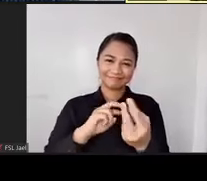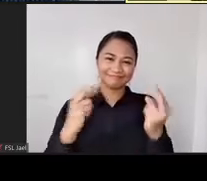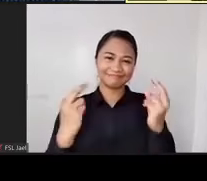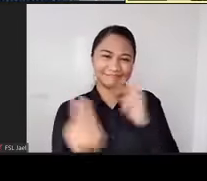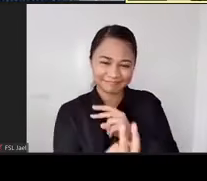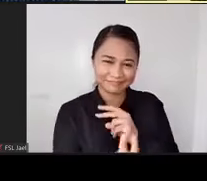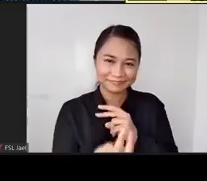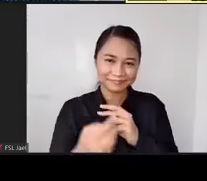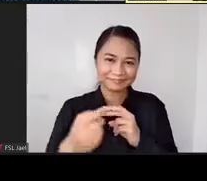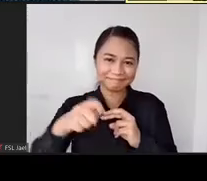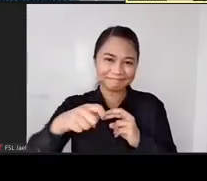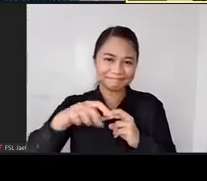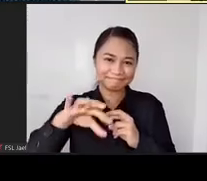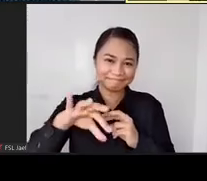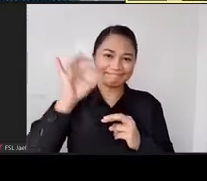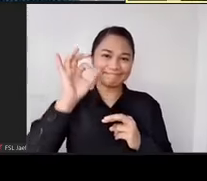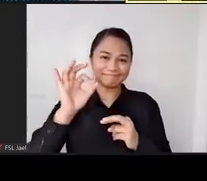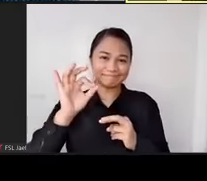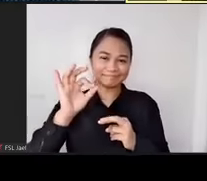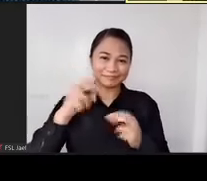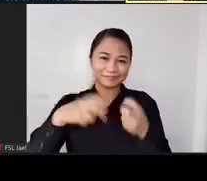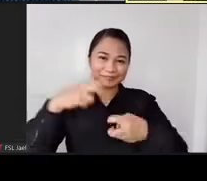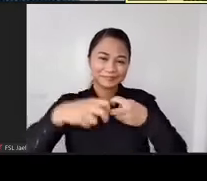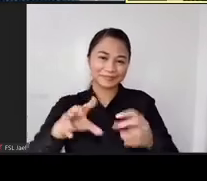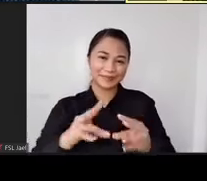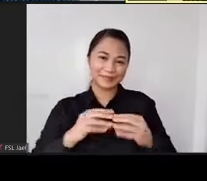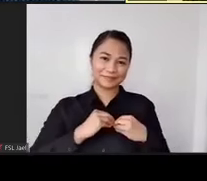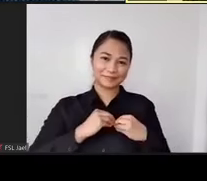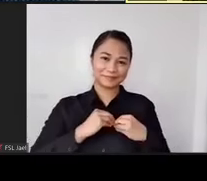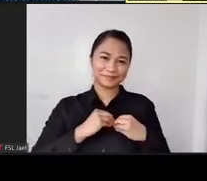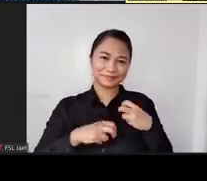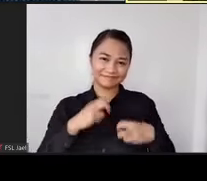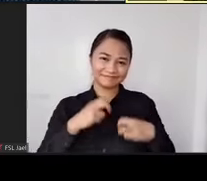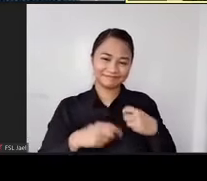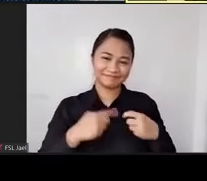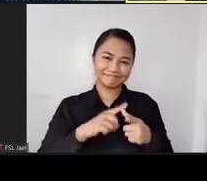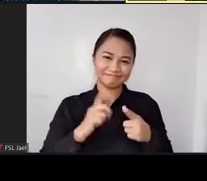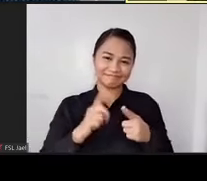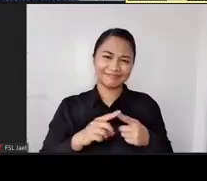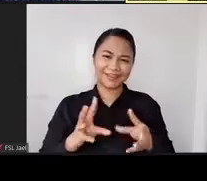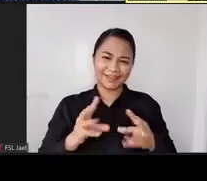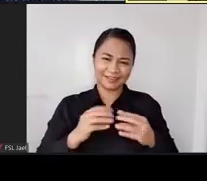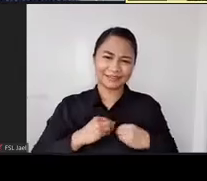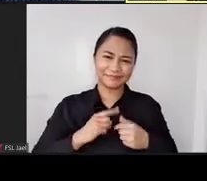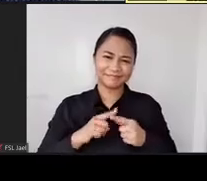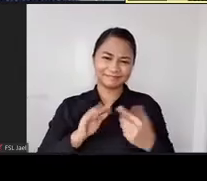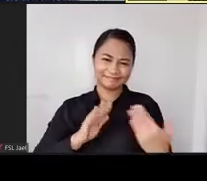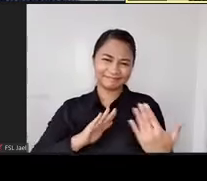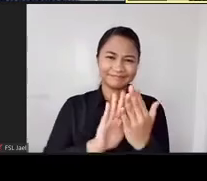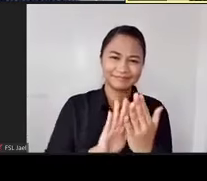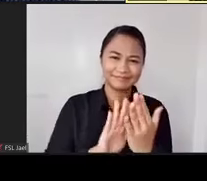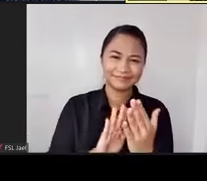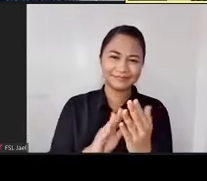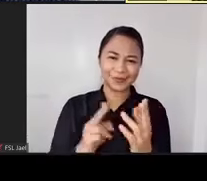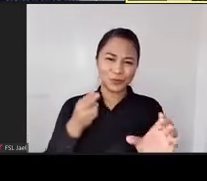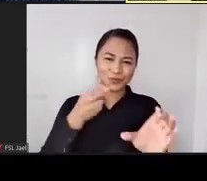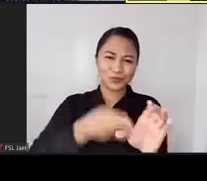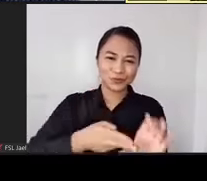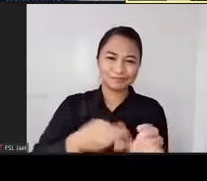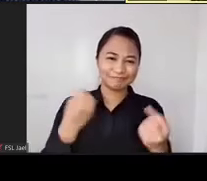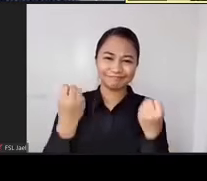multiple sports, weightlifting, swimming, triathlon, mountaineering, dragon boat, with multiple events and